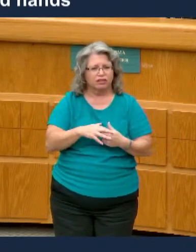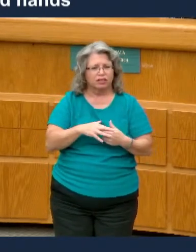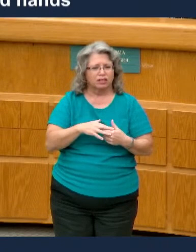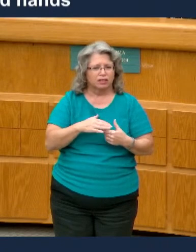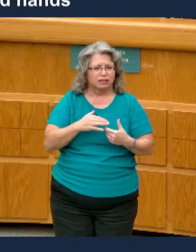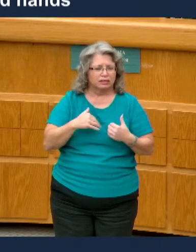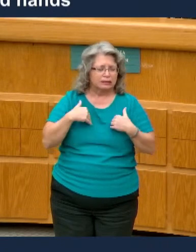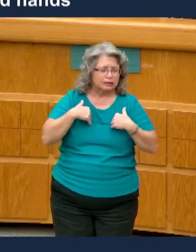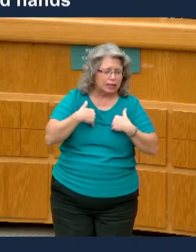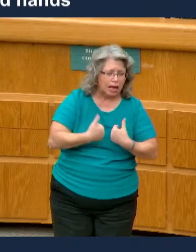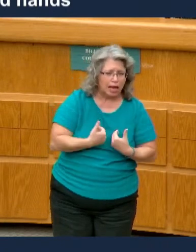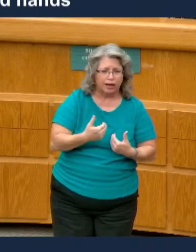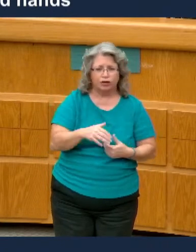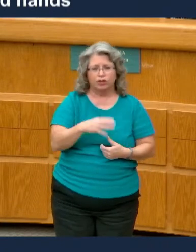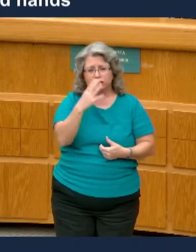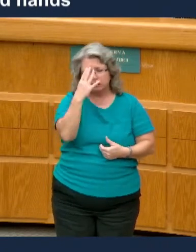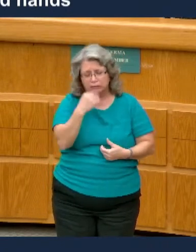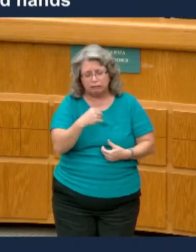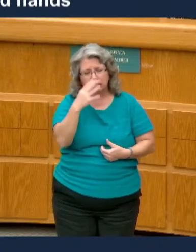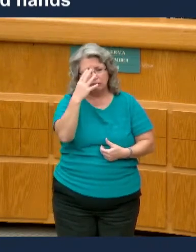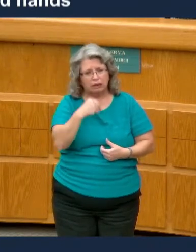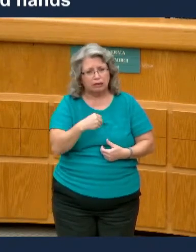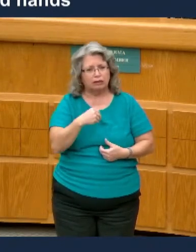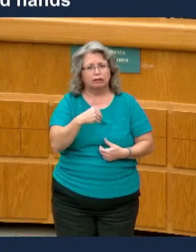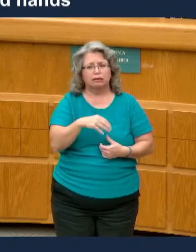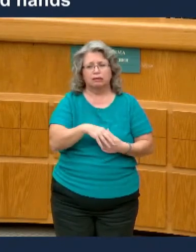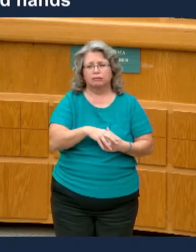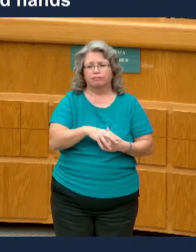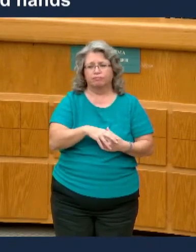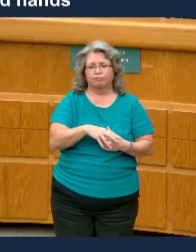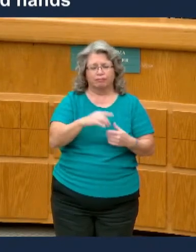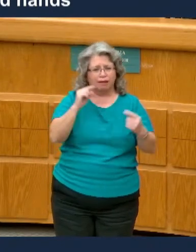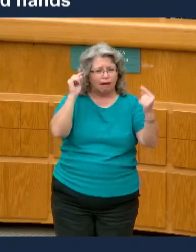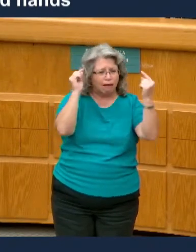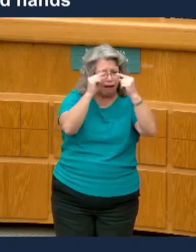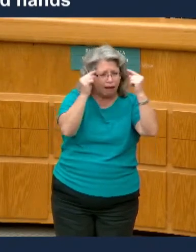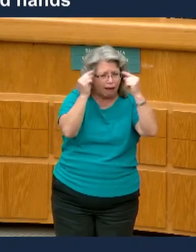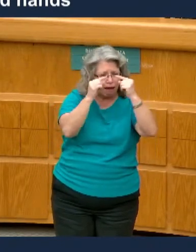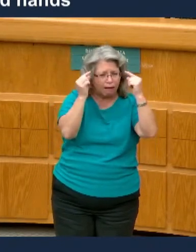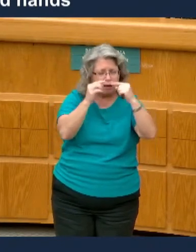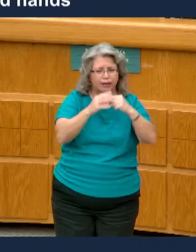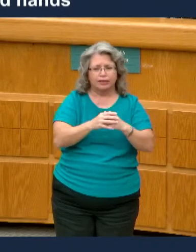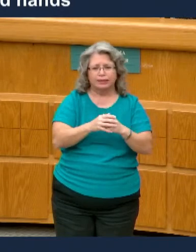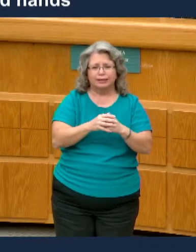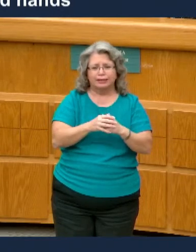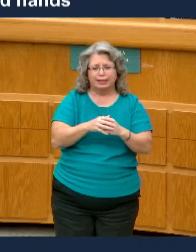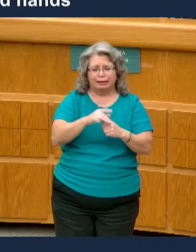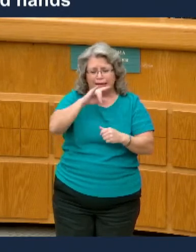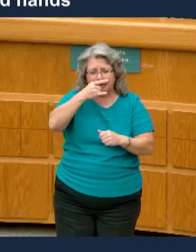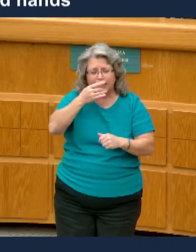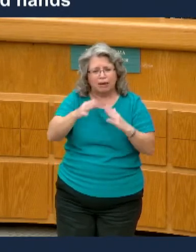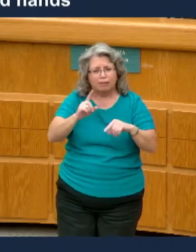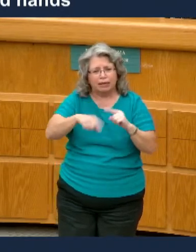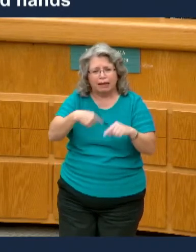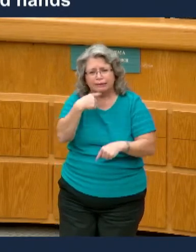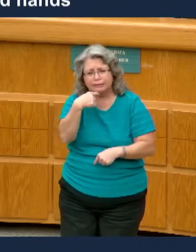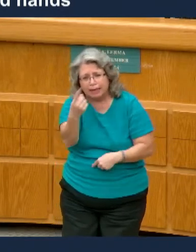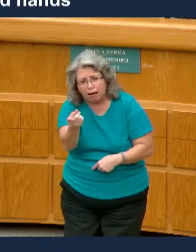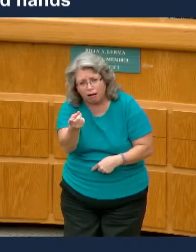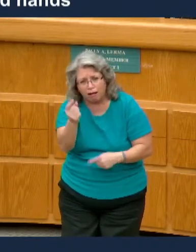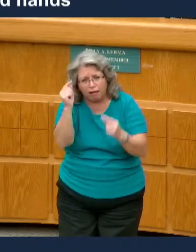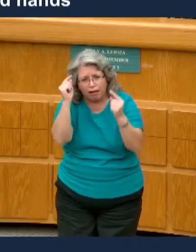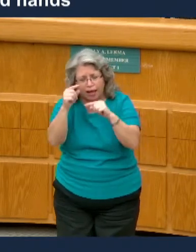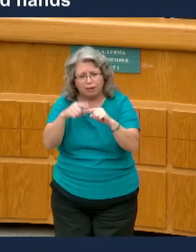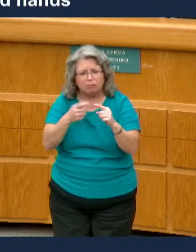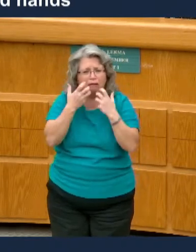lot, severe headaches, and so just you can't always tell when they have a headache, but they're just constantly screaming